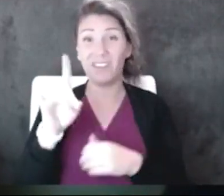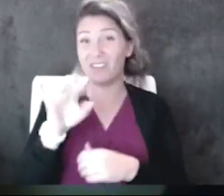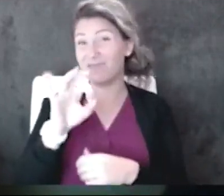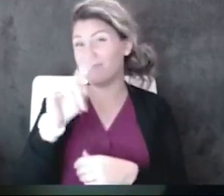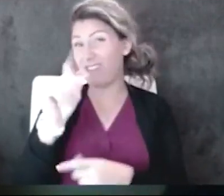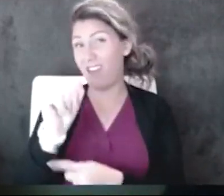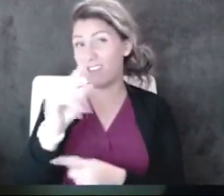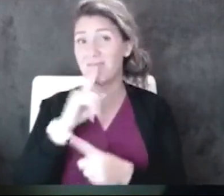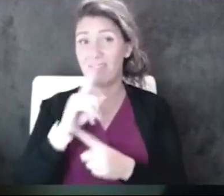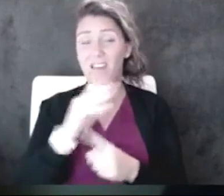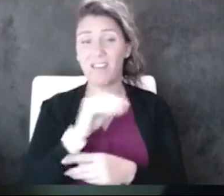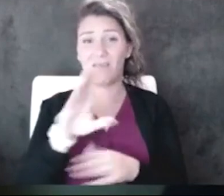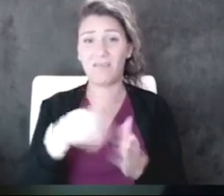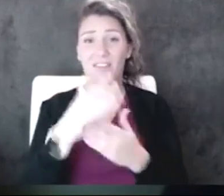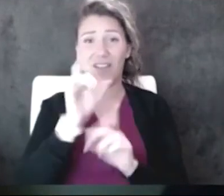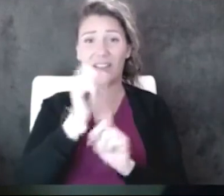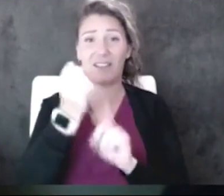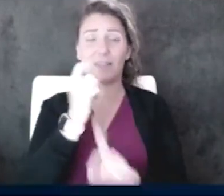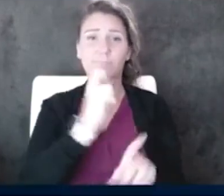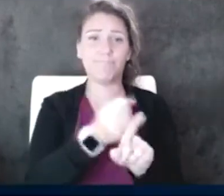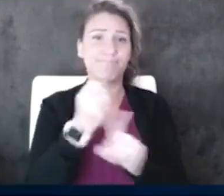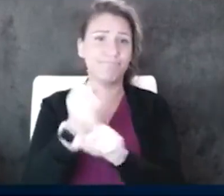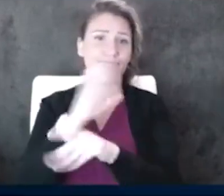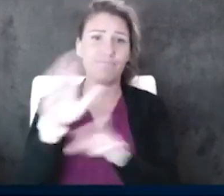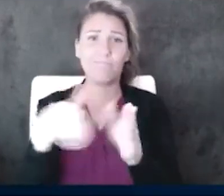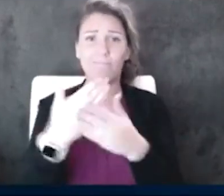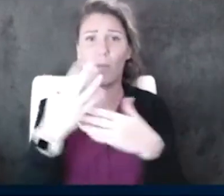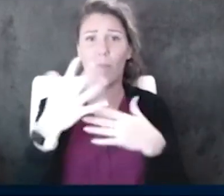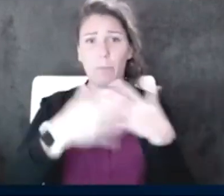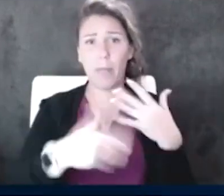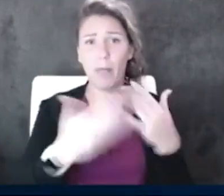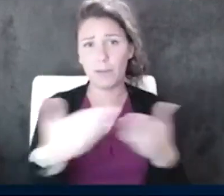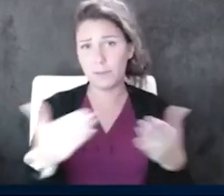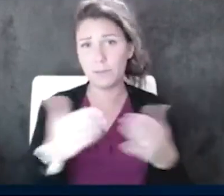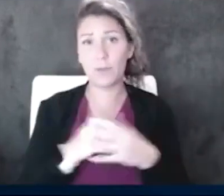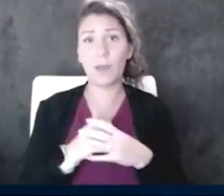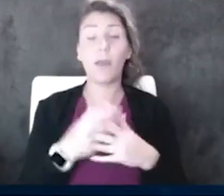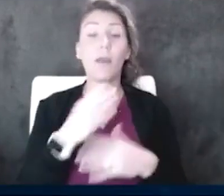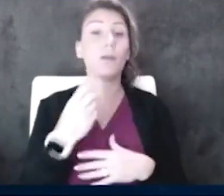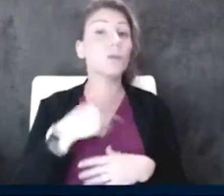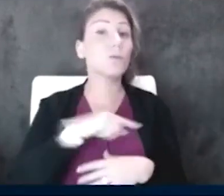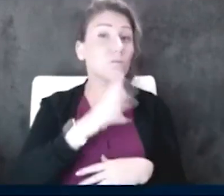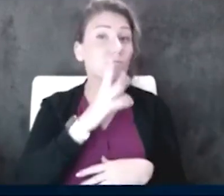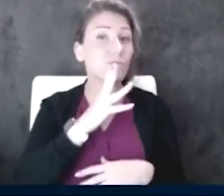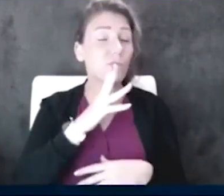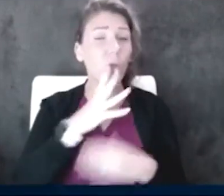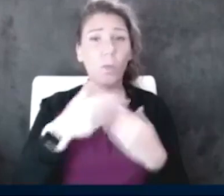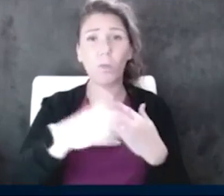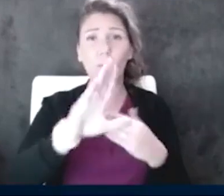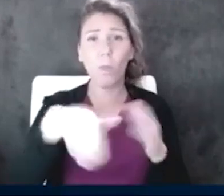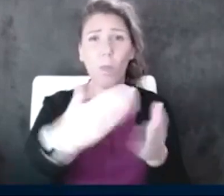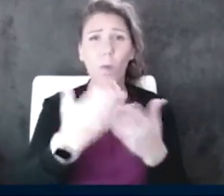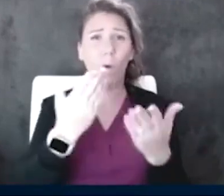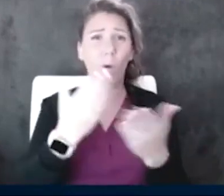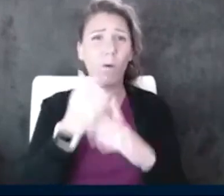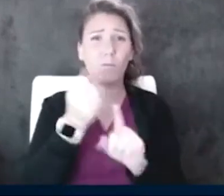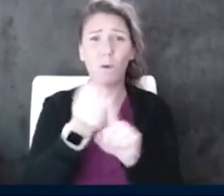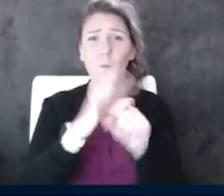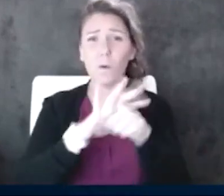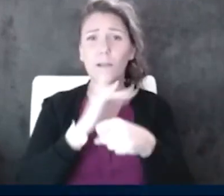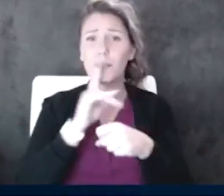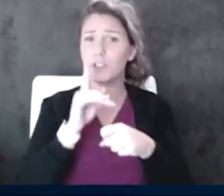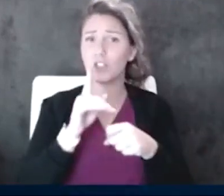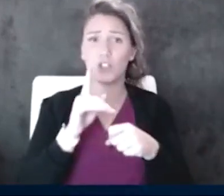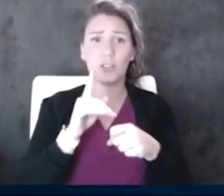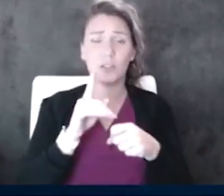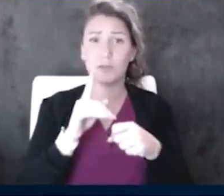is absolutely impacting our blood supply right now. And Chelsea, we've been talking with you throughout this entire pandemic. This has just been a trend. It's just generally been